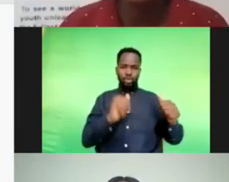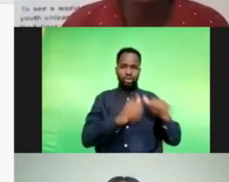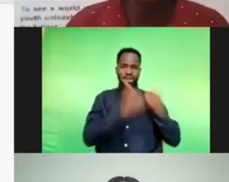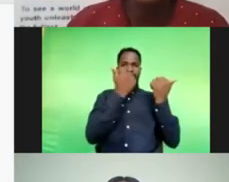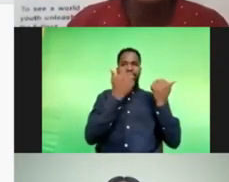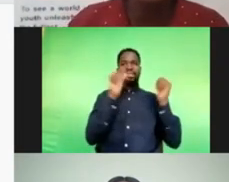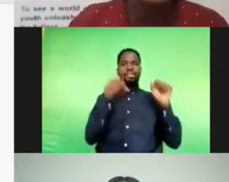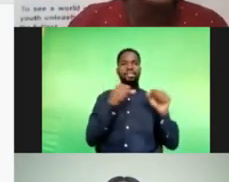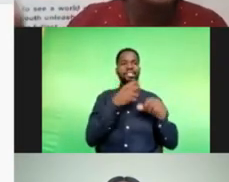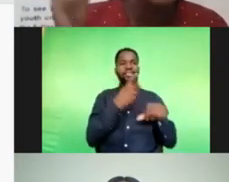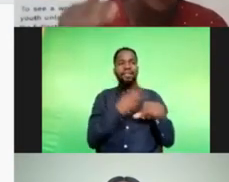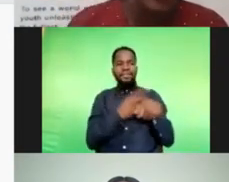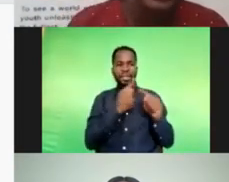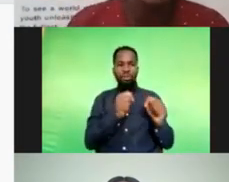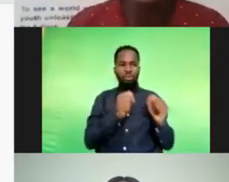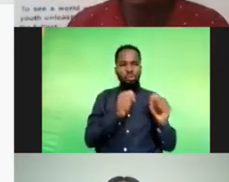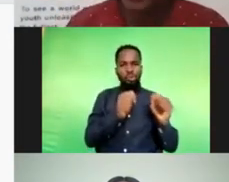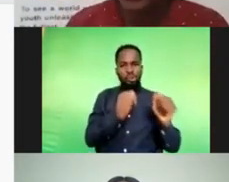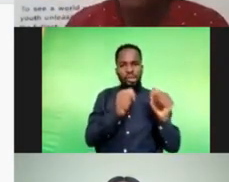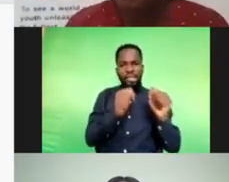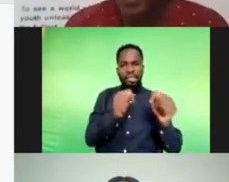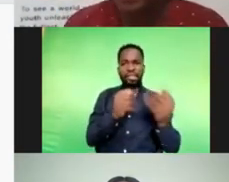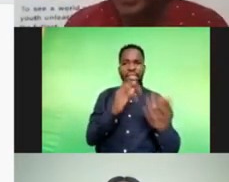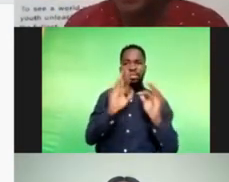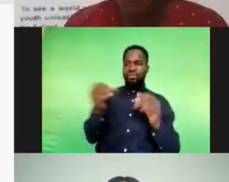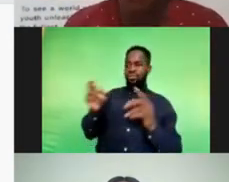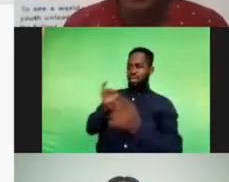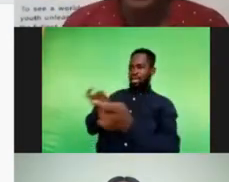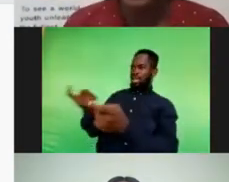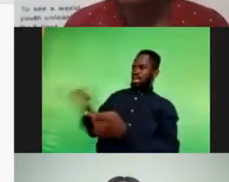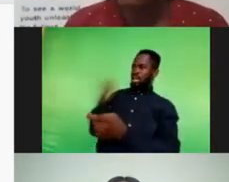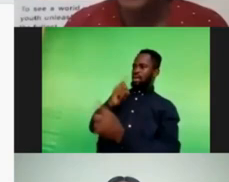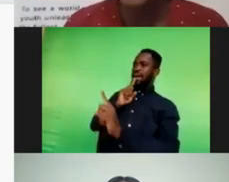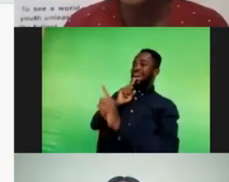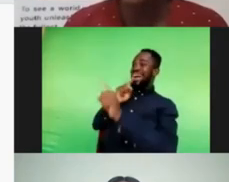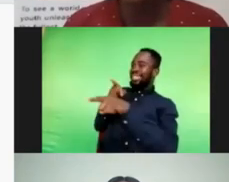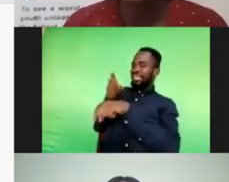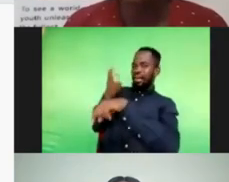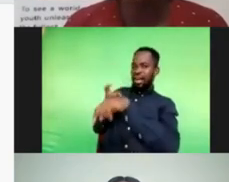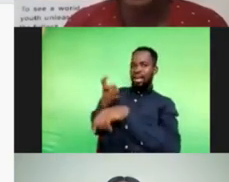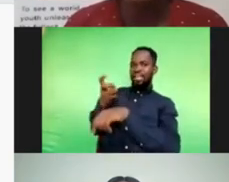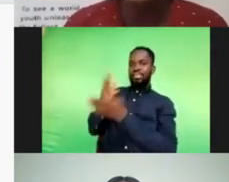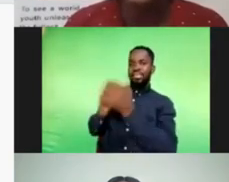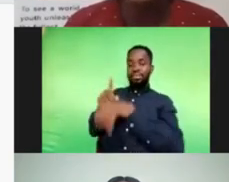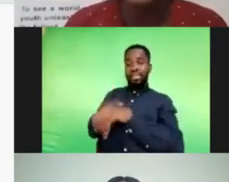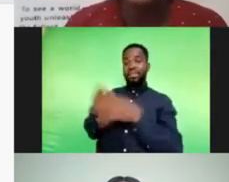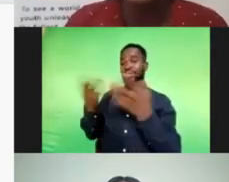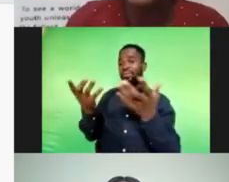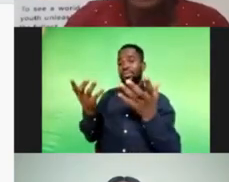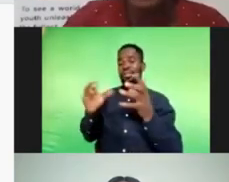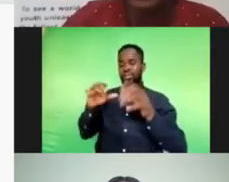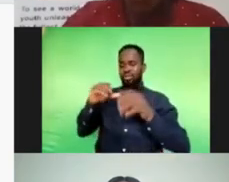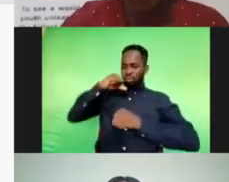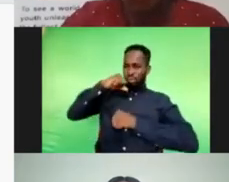find challenges in responding to instruction from other people. And many do struggle in